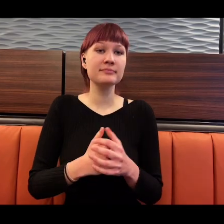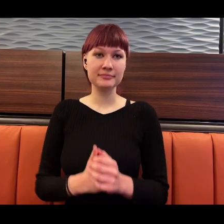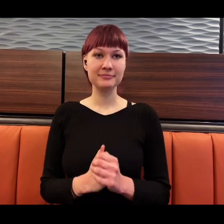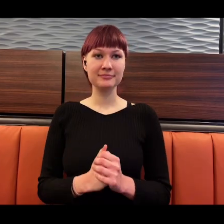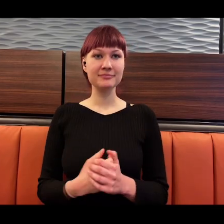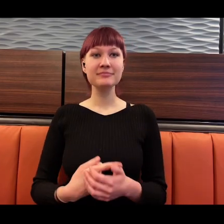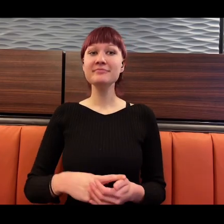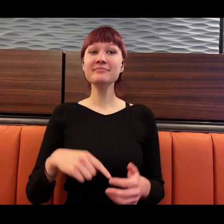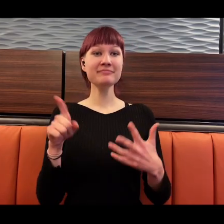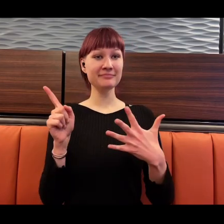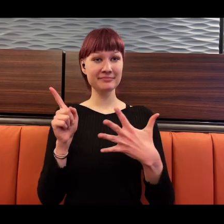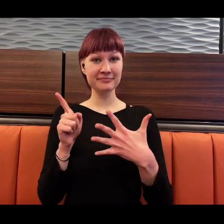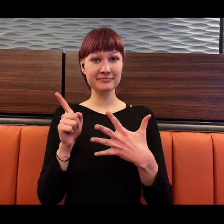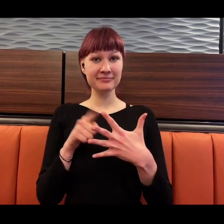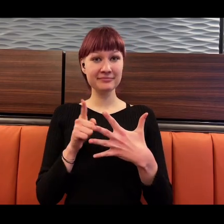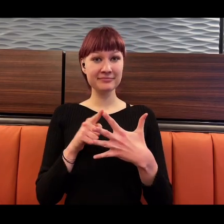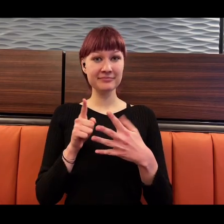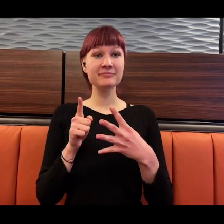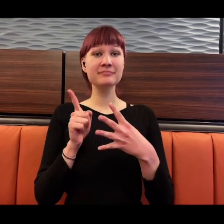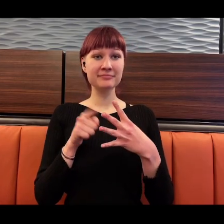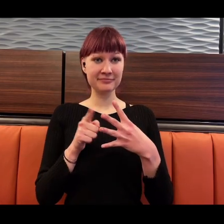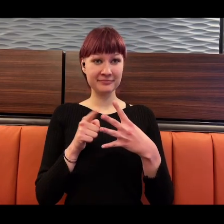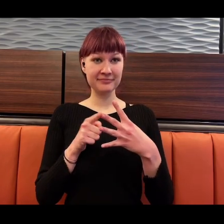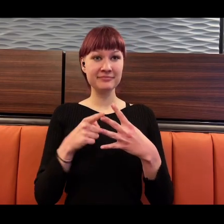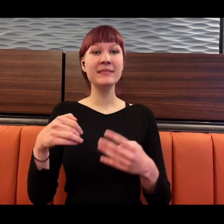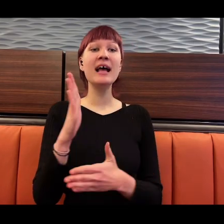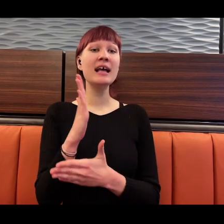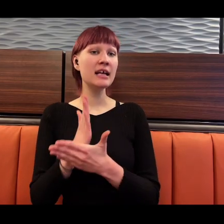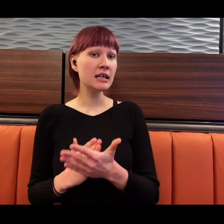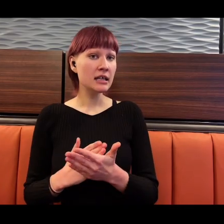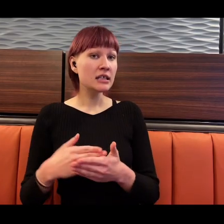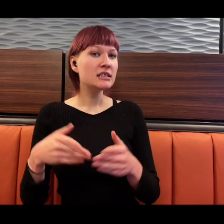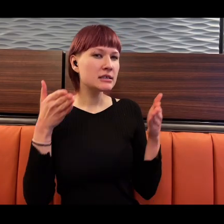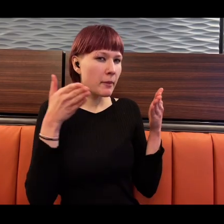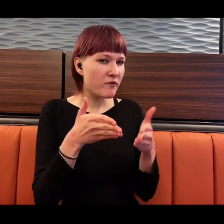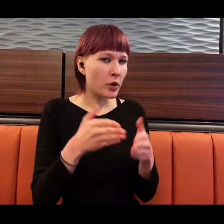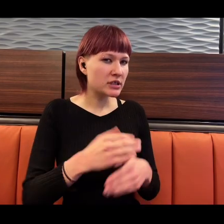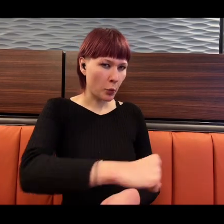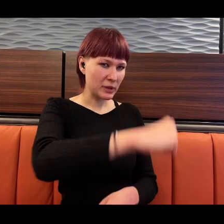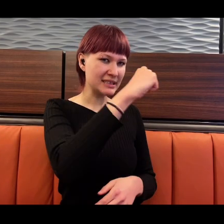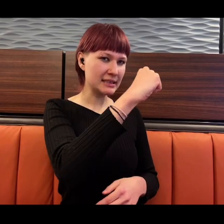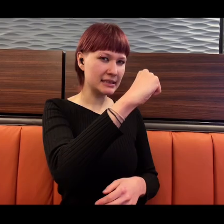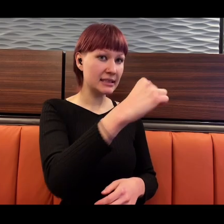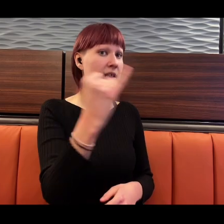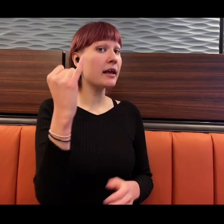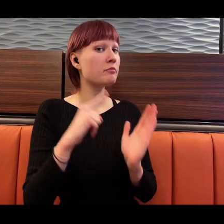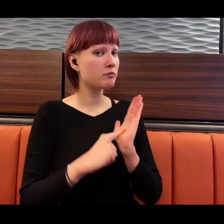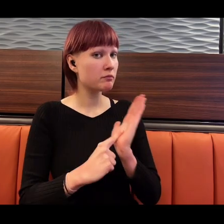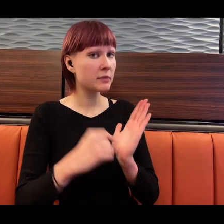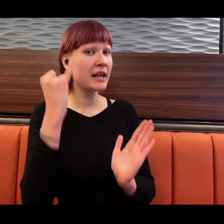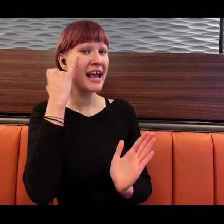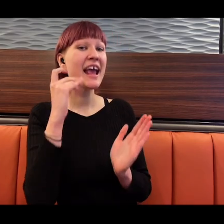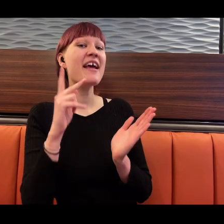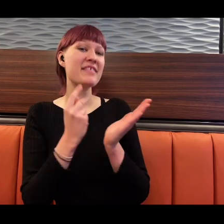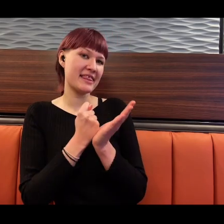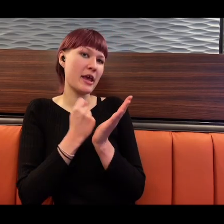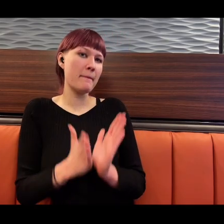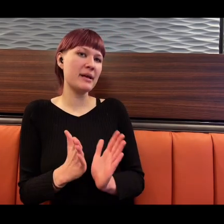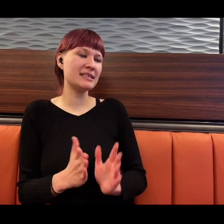about a particular episode or problem, and you always resist talking about that episode or problem,